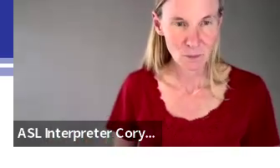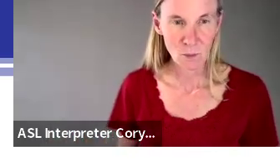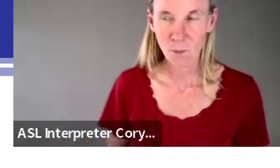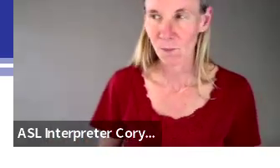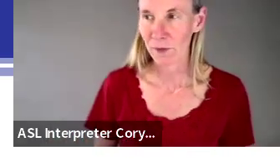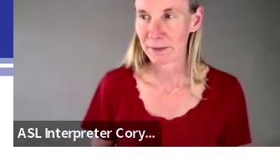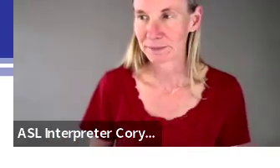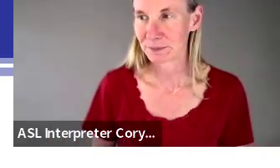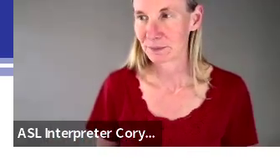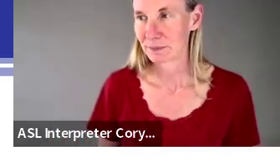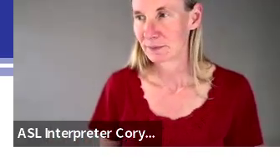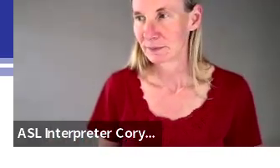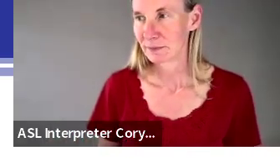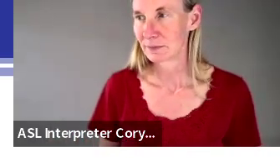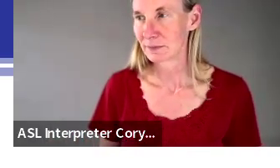certify